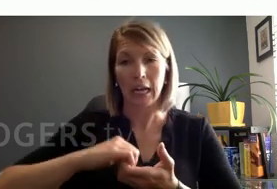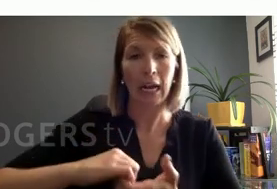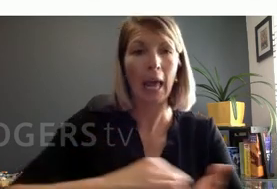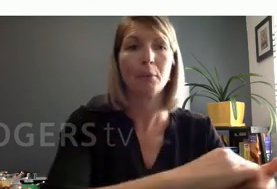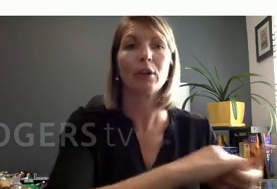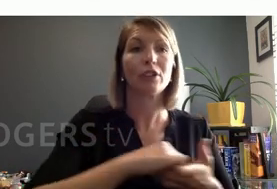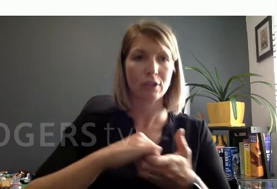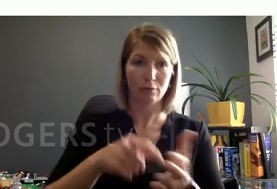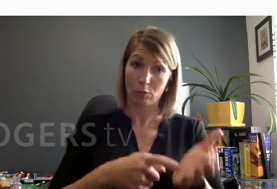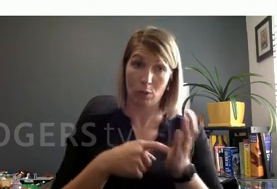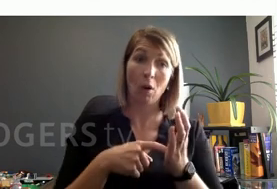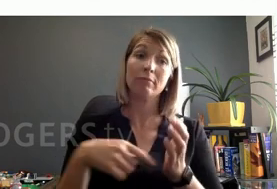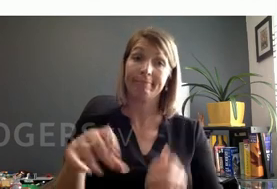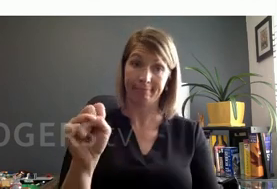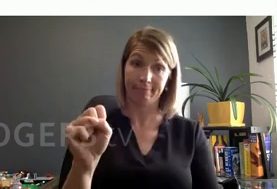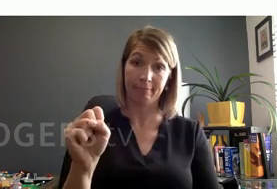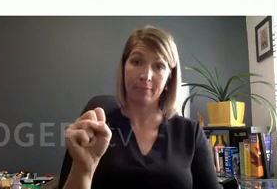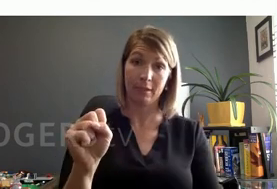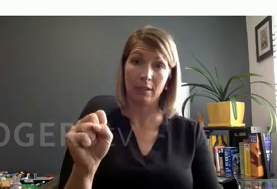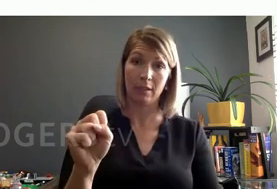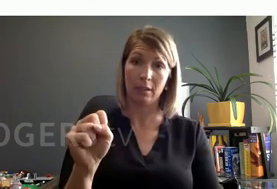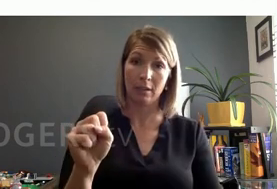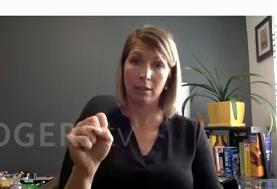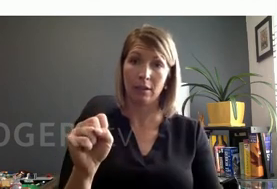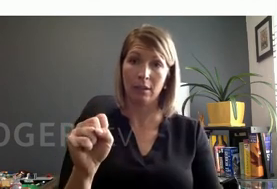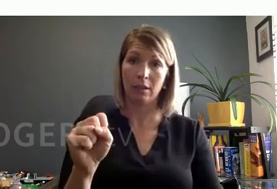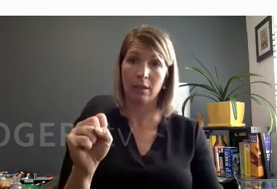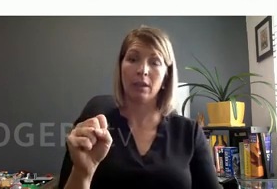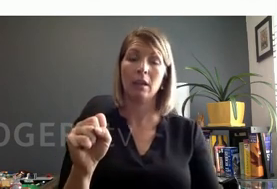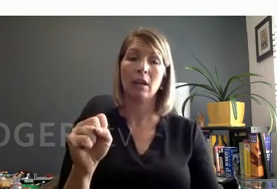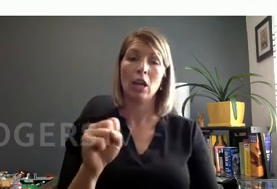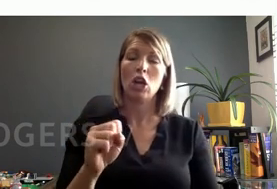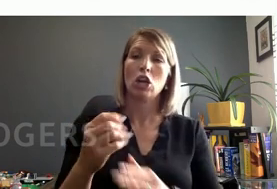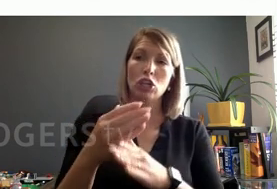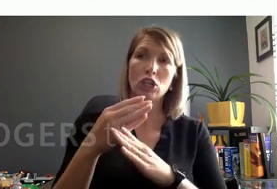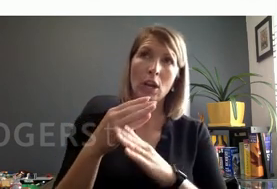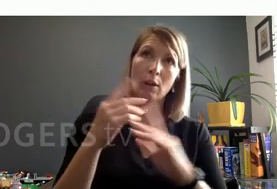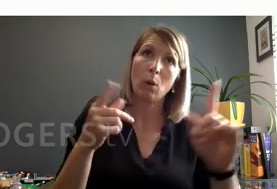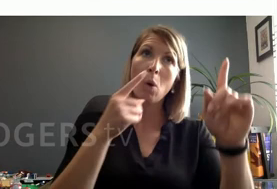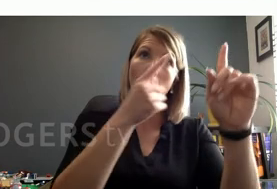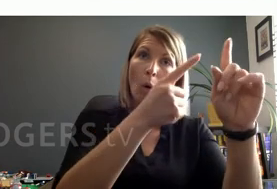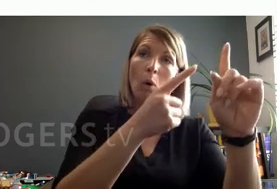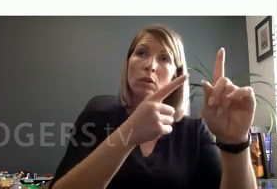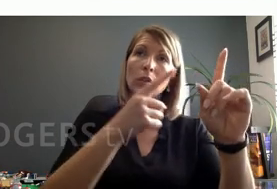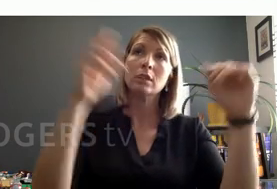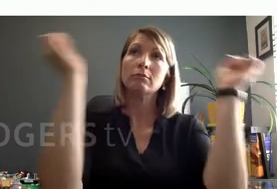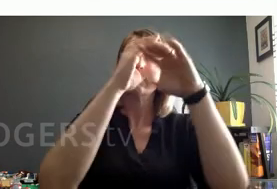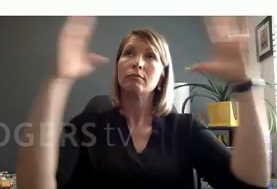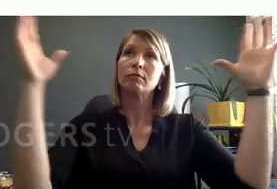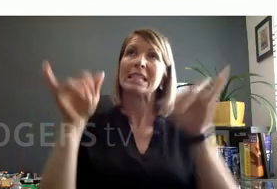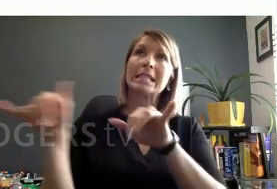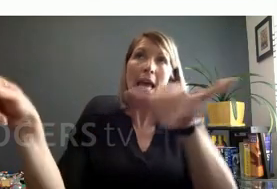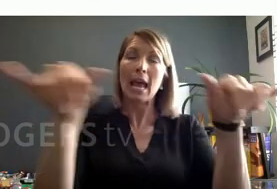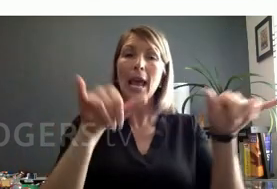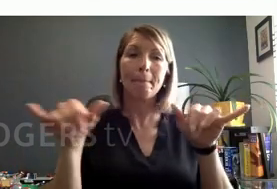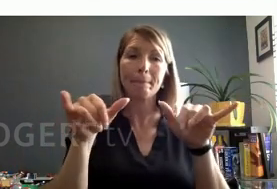takes, connections. It takes a shared vision and shared goals, doesn't it? It needs